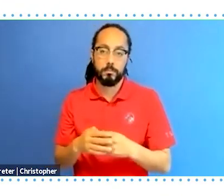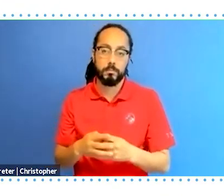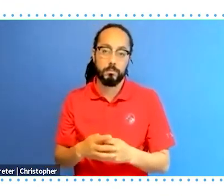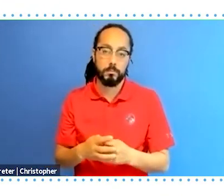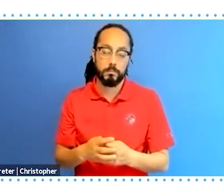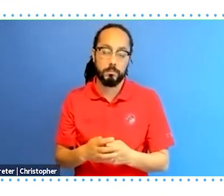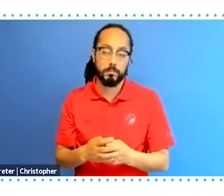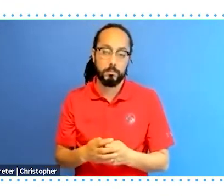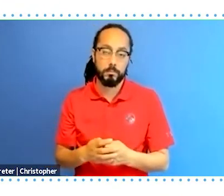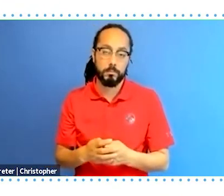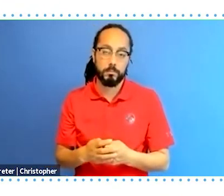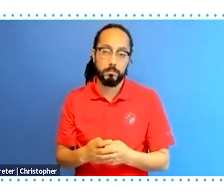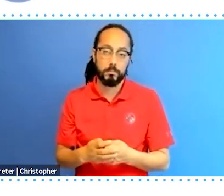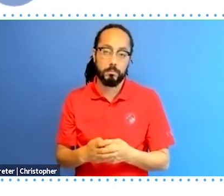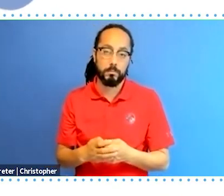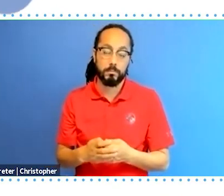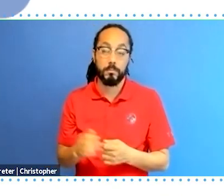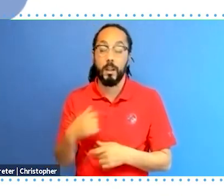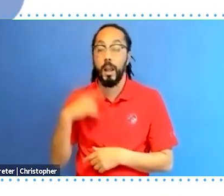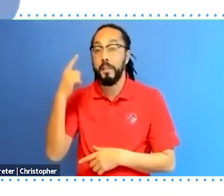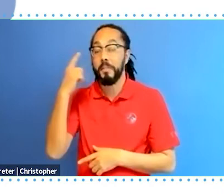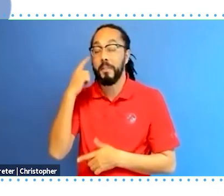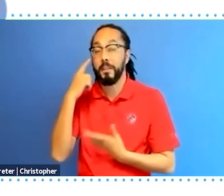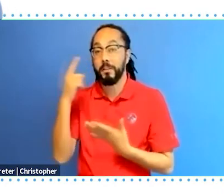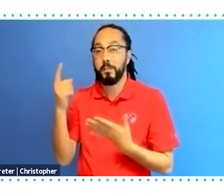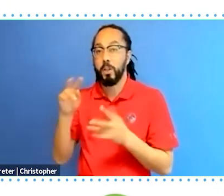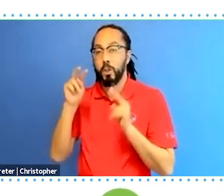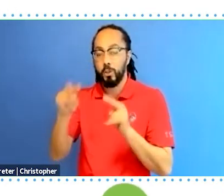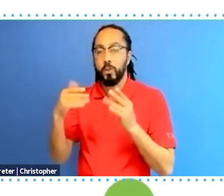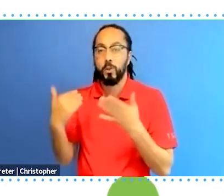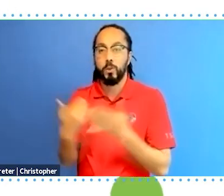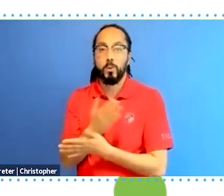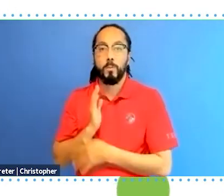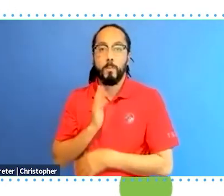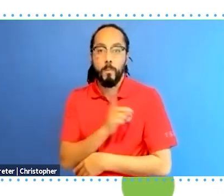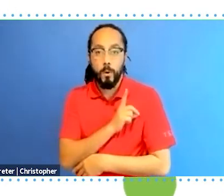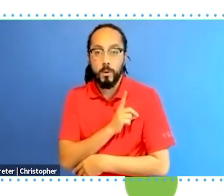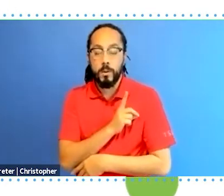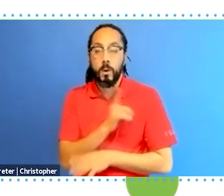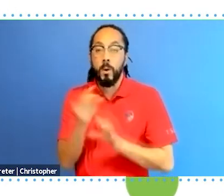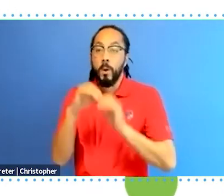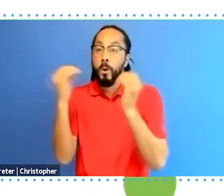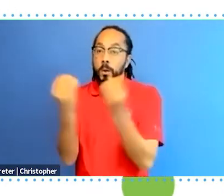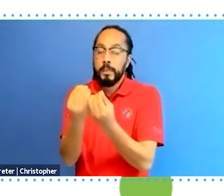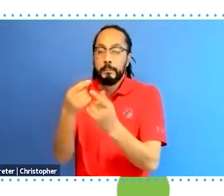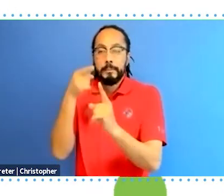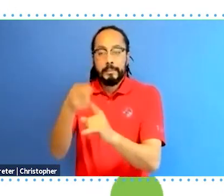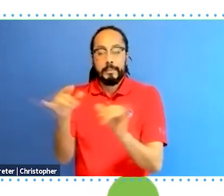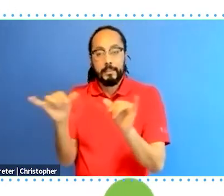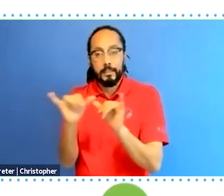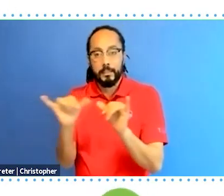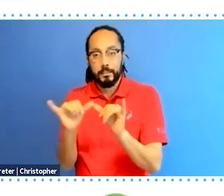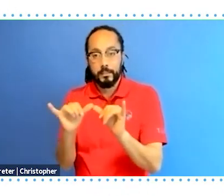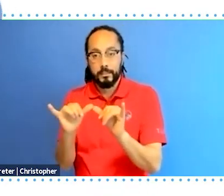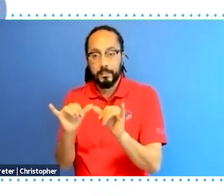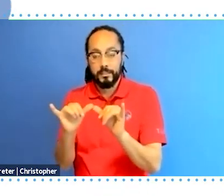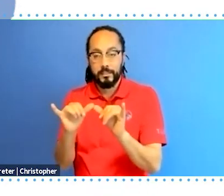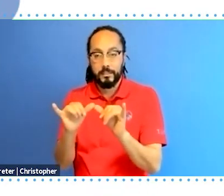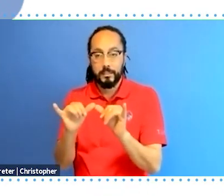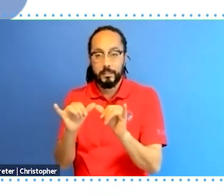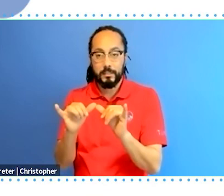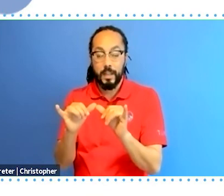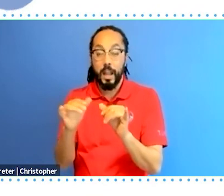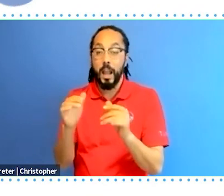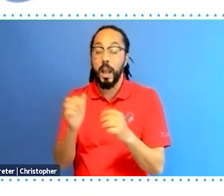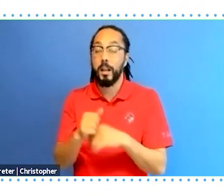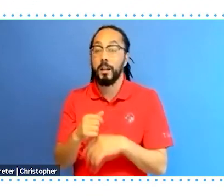the new emerging orgs and maybe orgs of a certain size coming in. And I, again, go back to, I don't think we